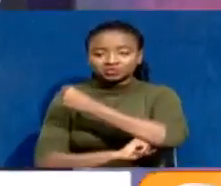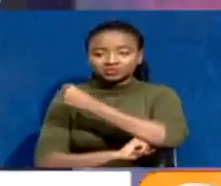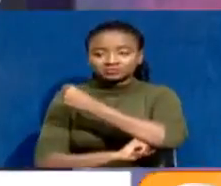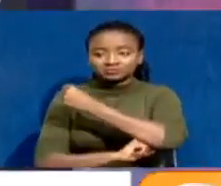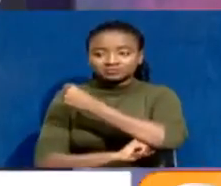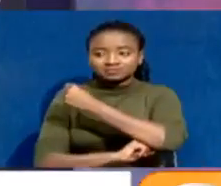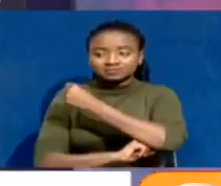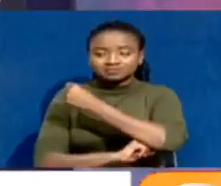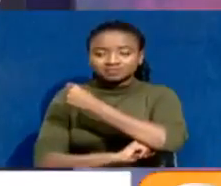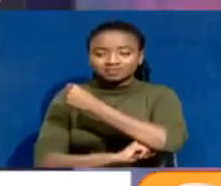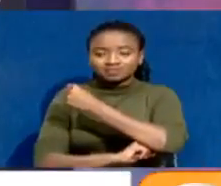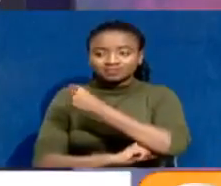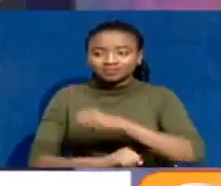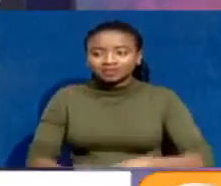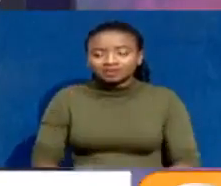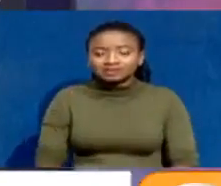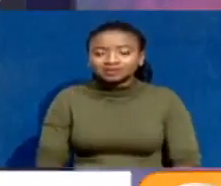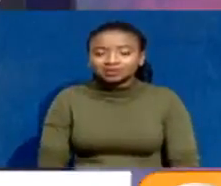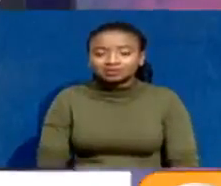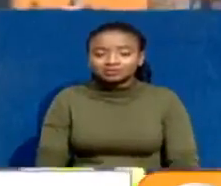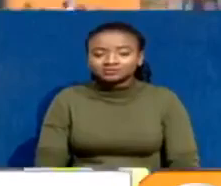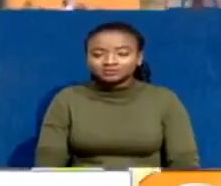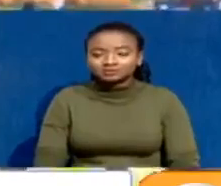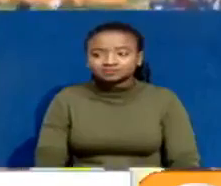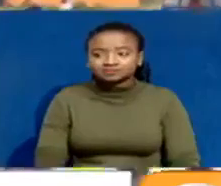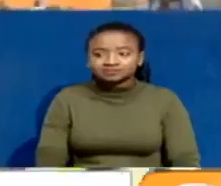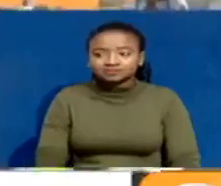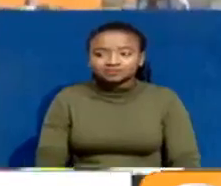in church, we shall be better off as a nation.